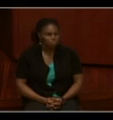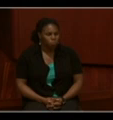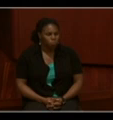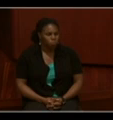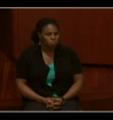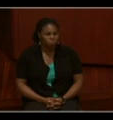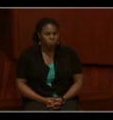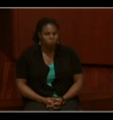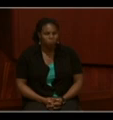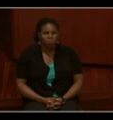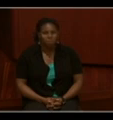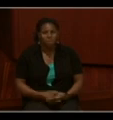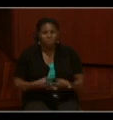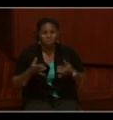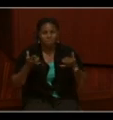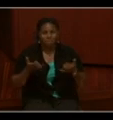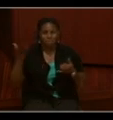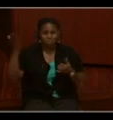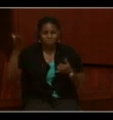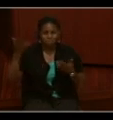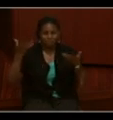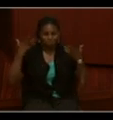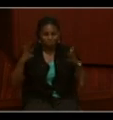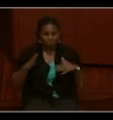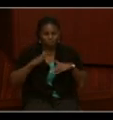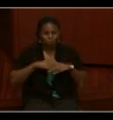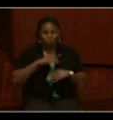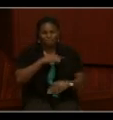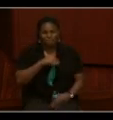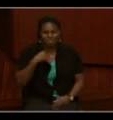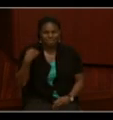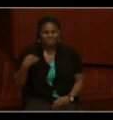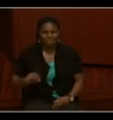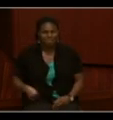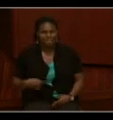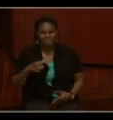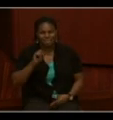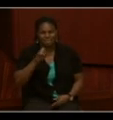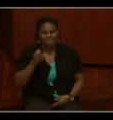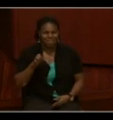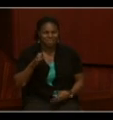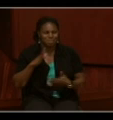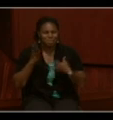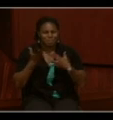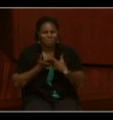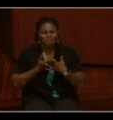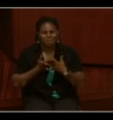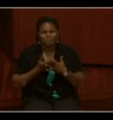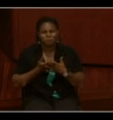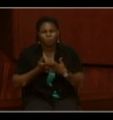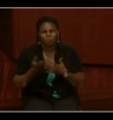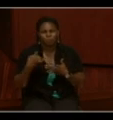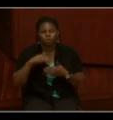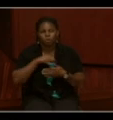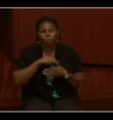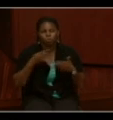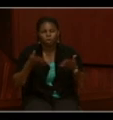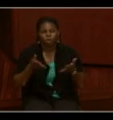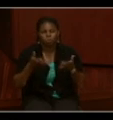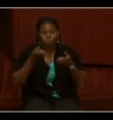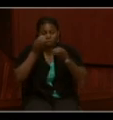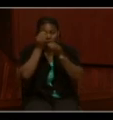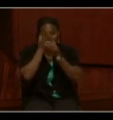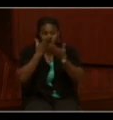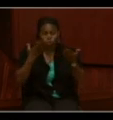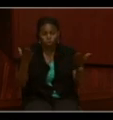So this wraps up today's presentation on the Chinese Exclusion Act case files. And to reiterate, we want to let you